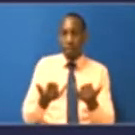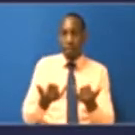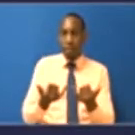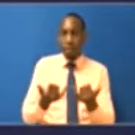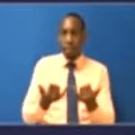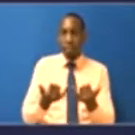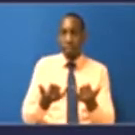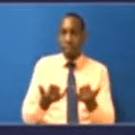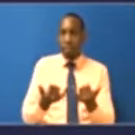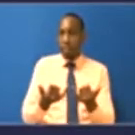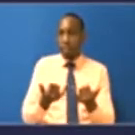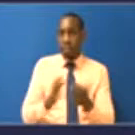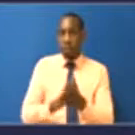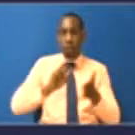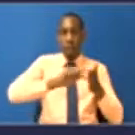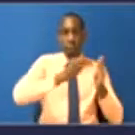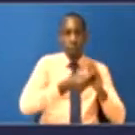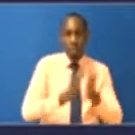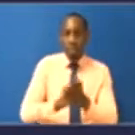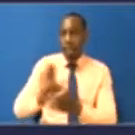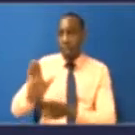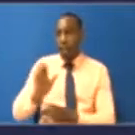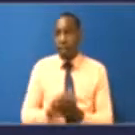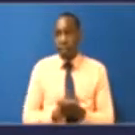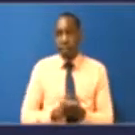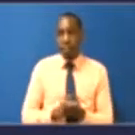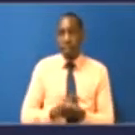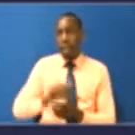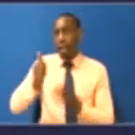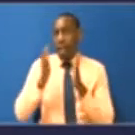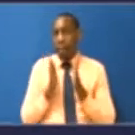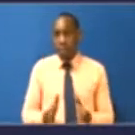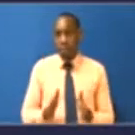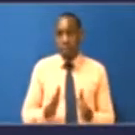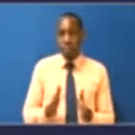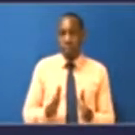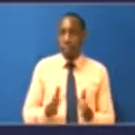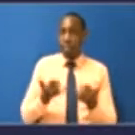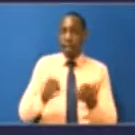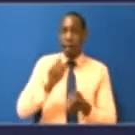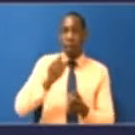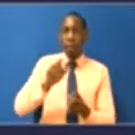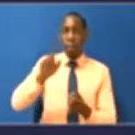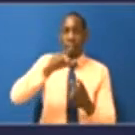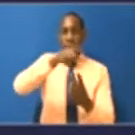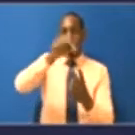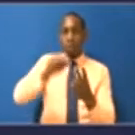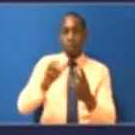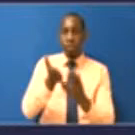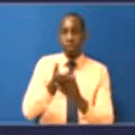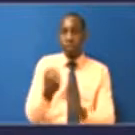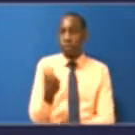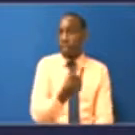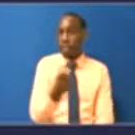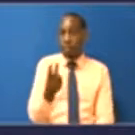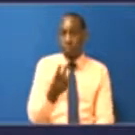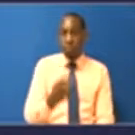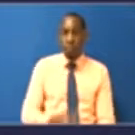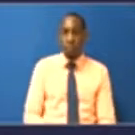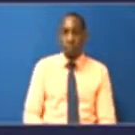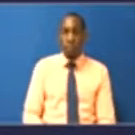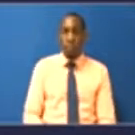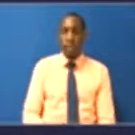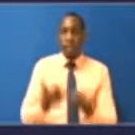a tailor-made we've got a project and we have you know somebody else and we have to choose between these and like you said it's not cut and